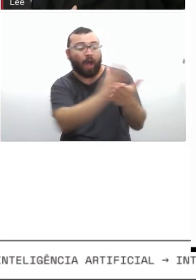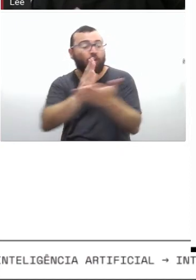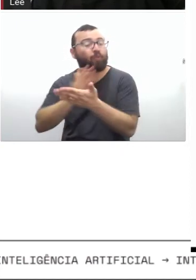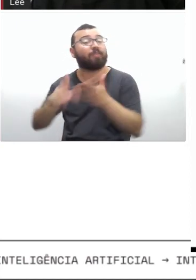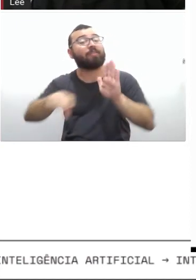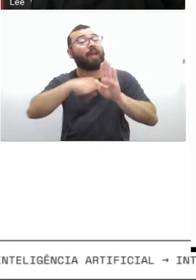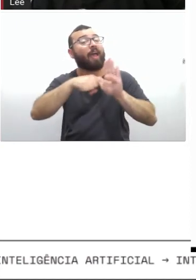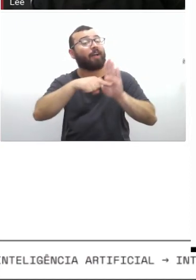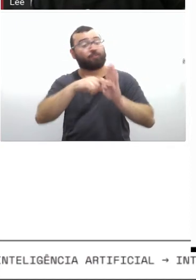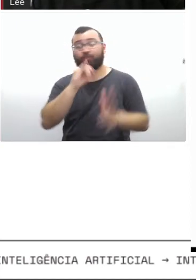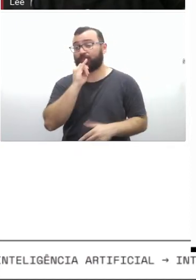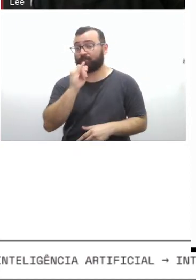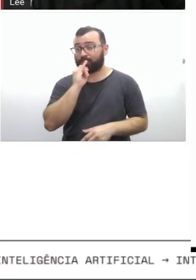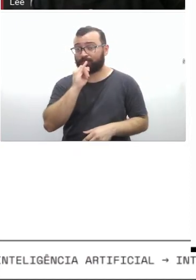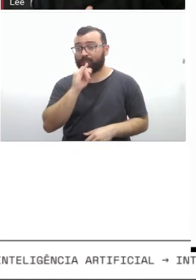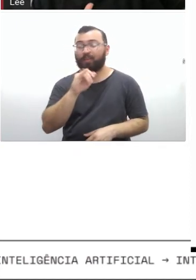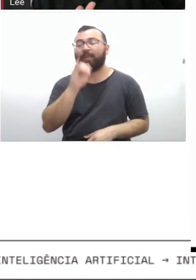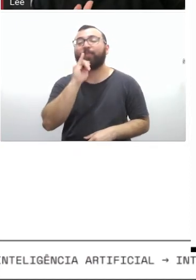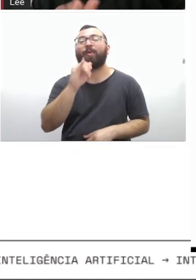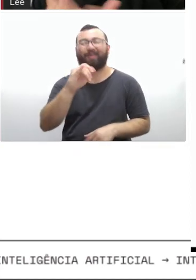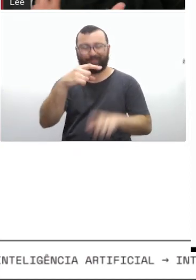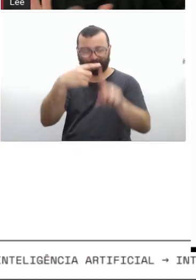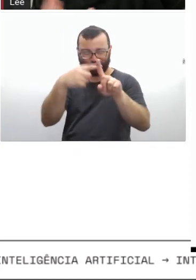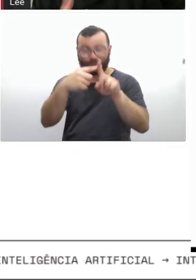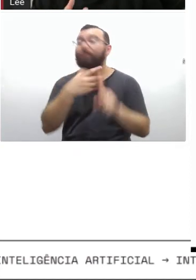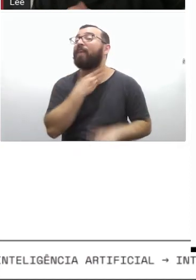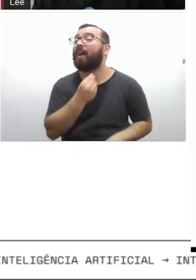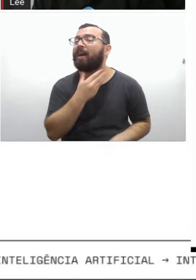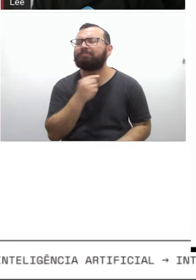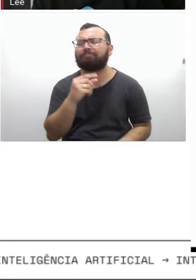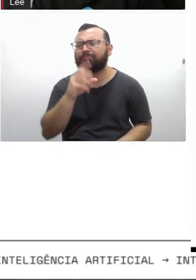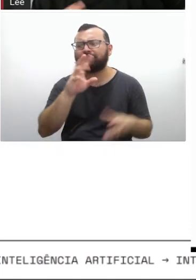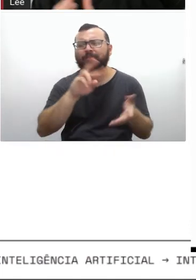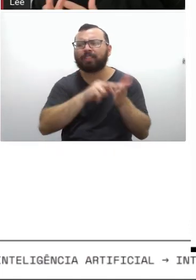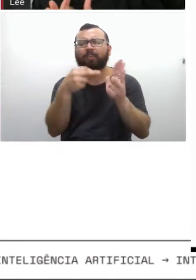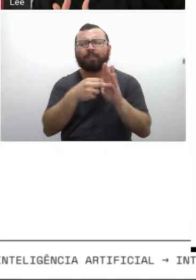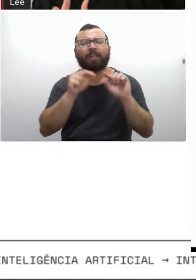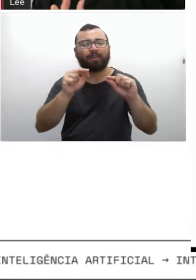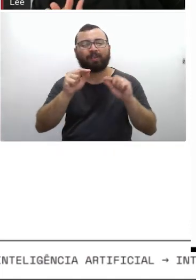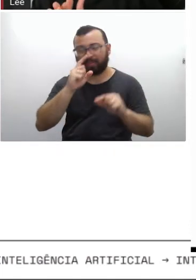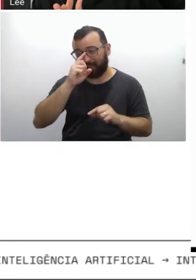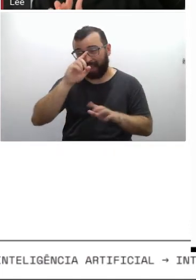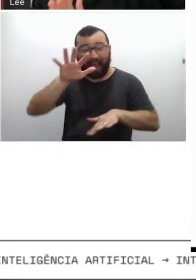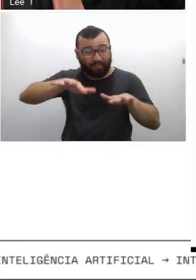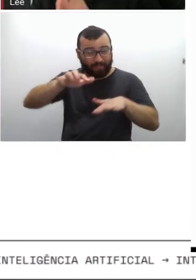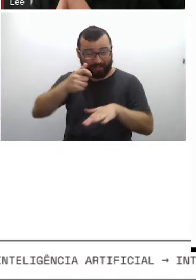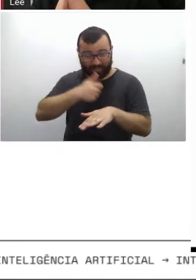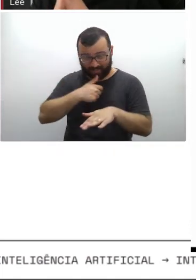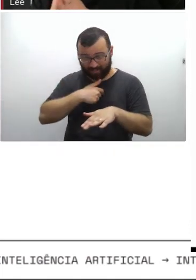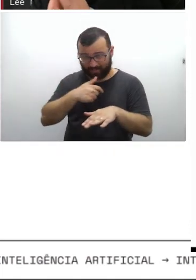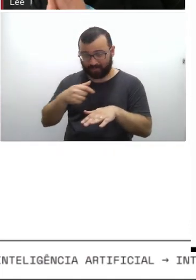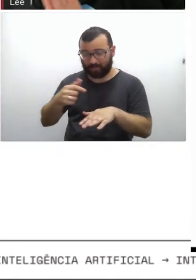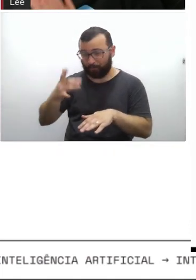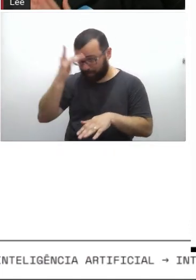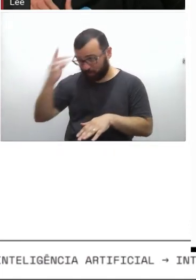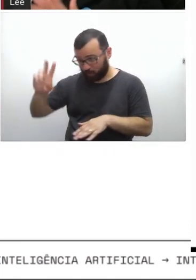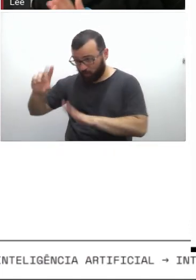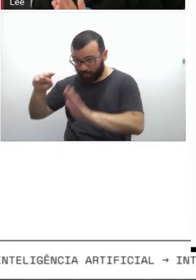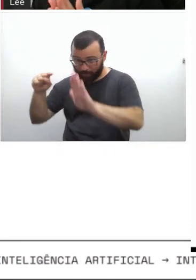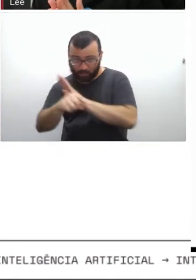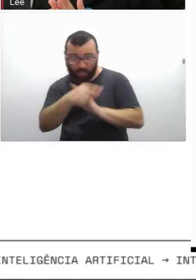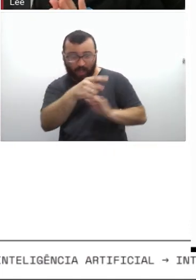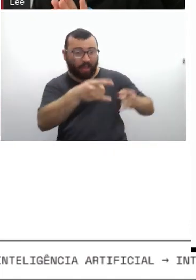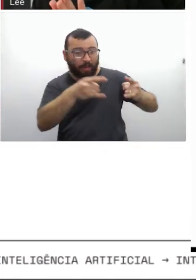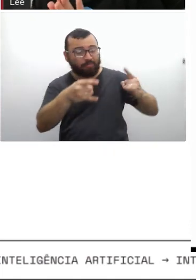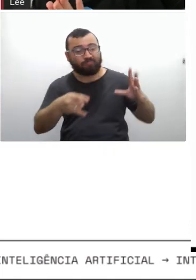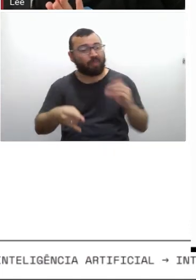examples. A false positive, for example. A false positive, that means a misunderstood request. And that is an outcome where the